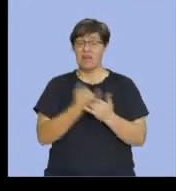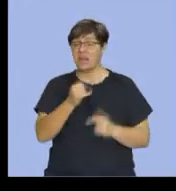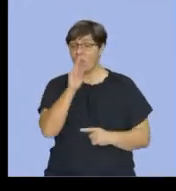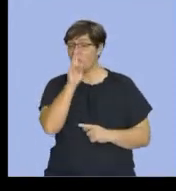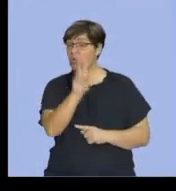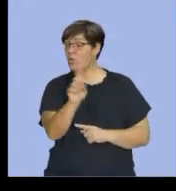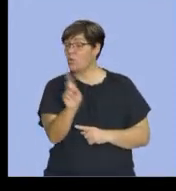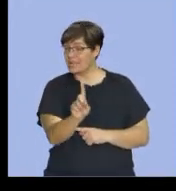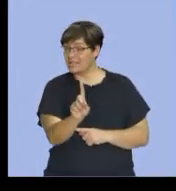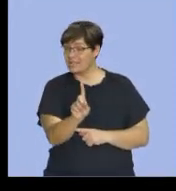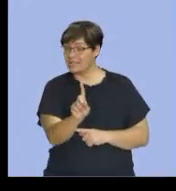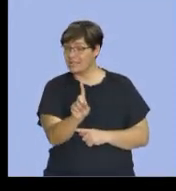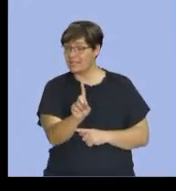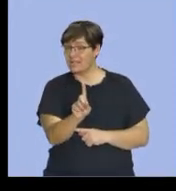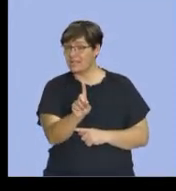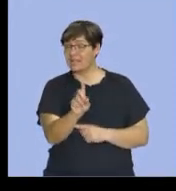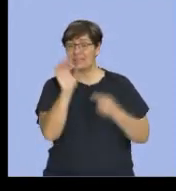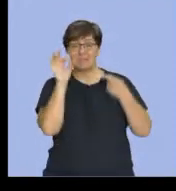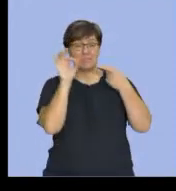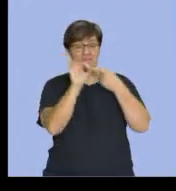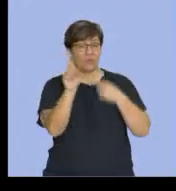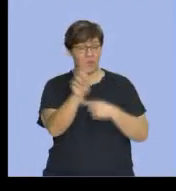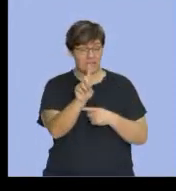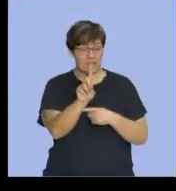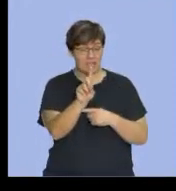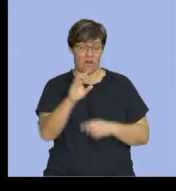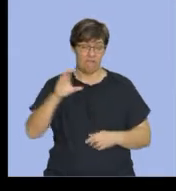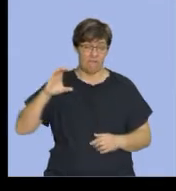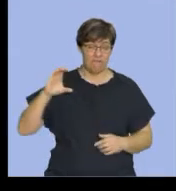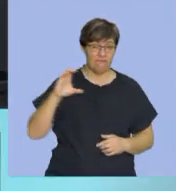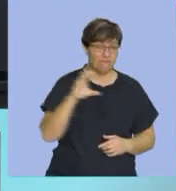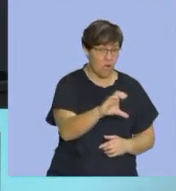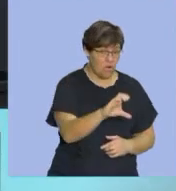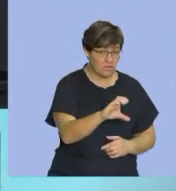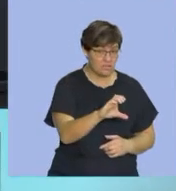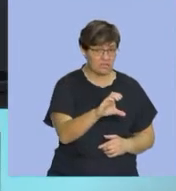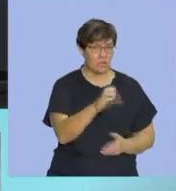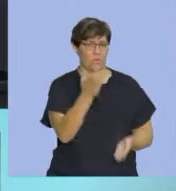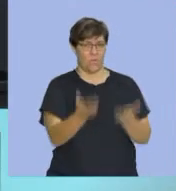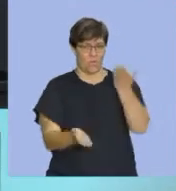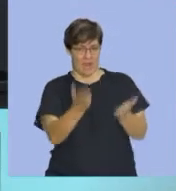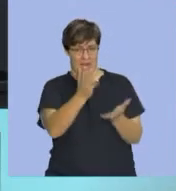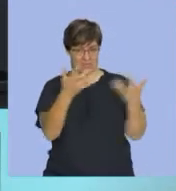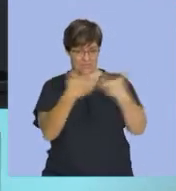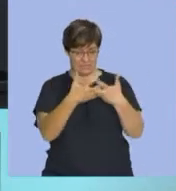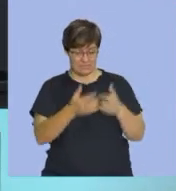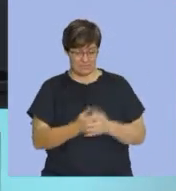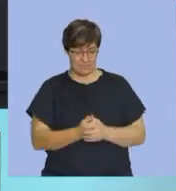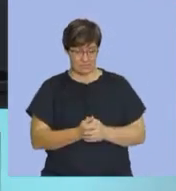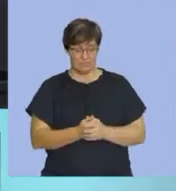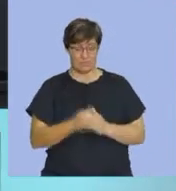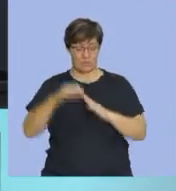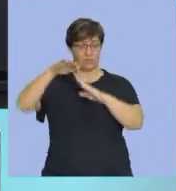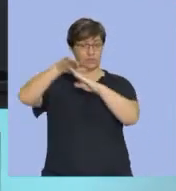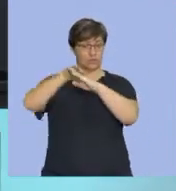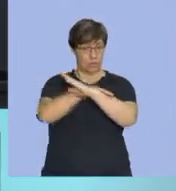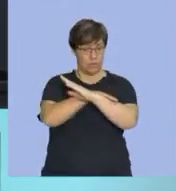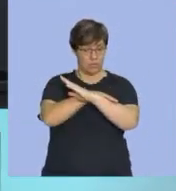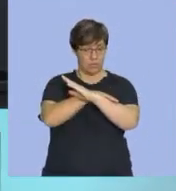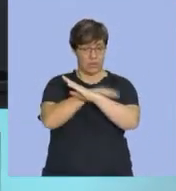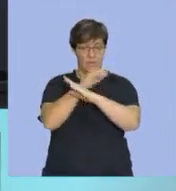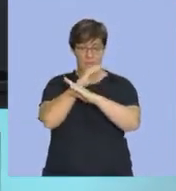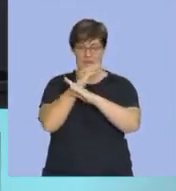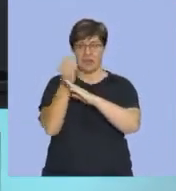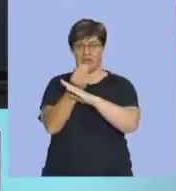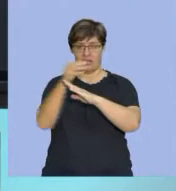here specifically is the force for weight, okay? Now slope means that the object is on a slope.